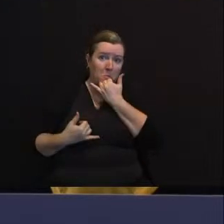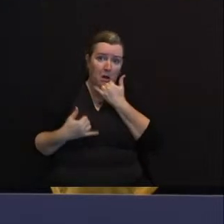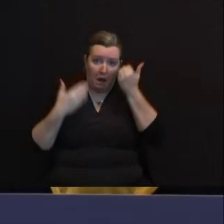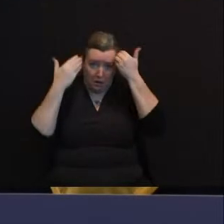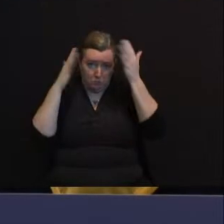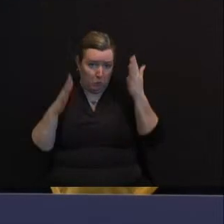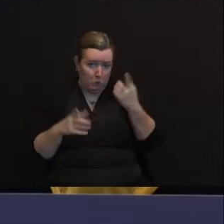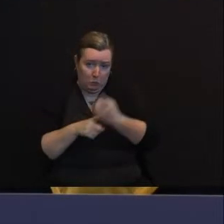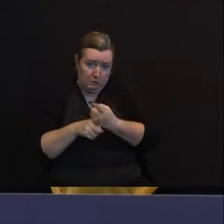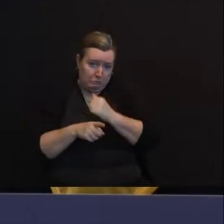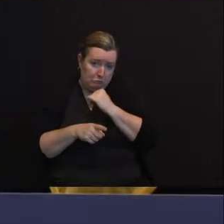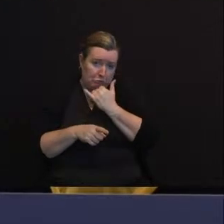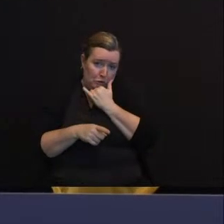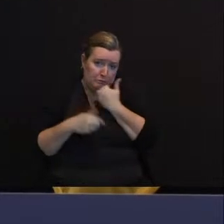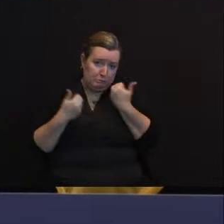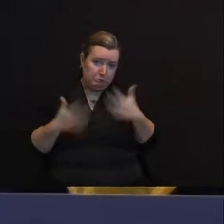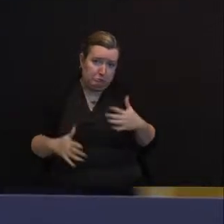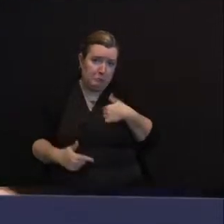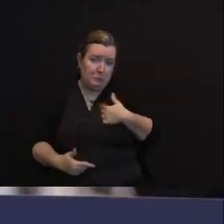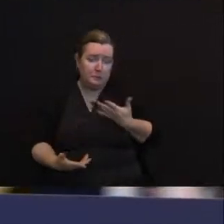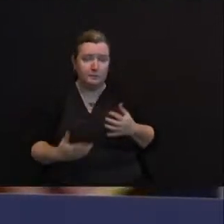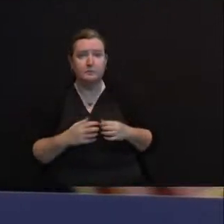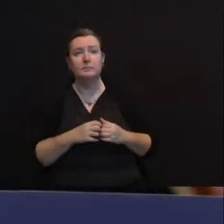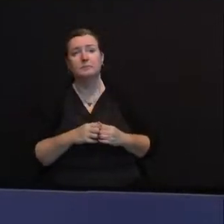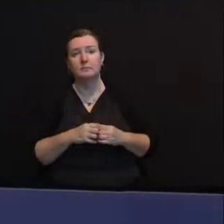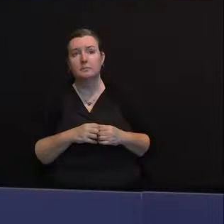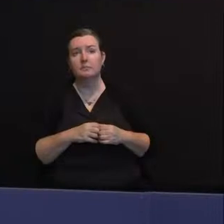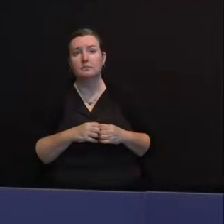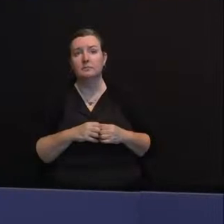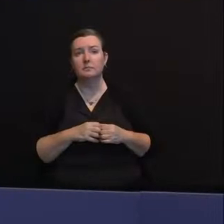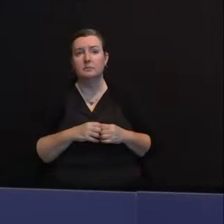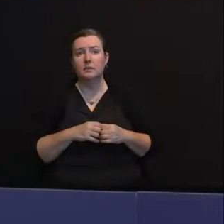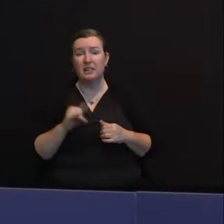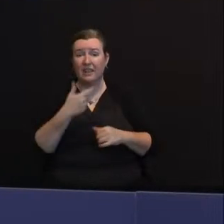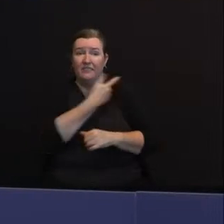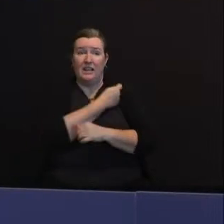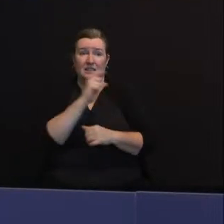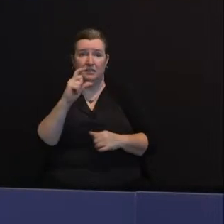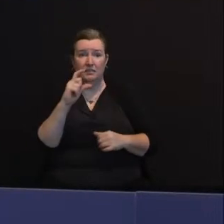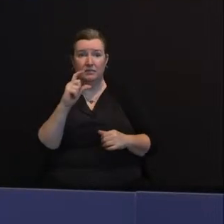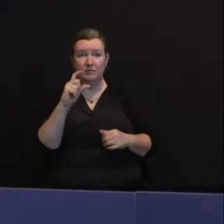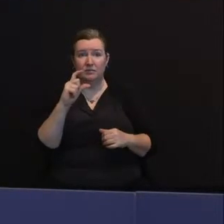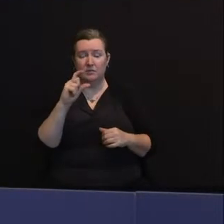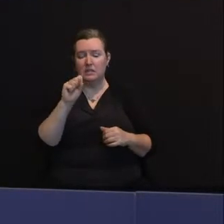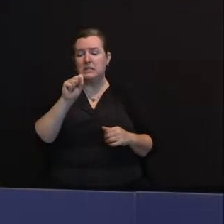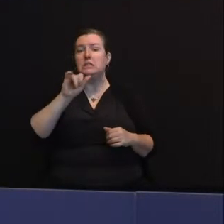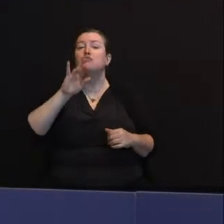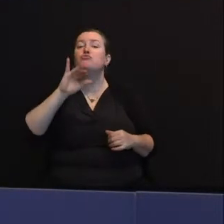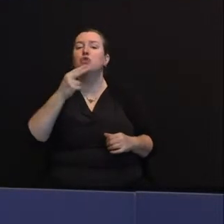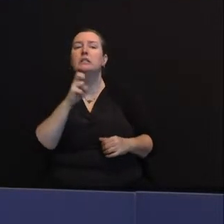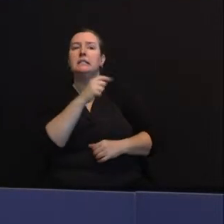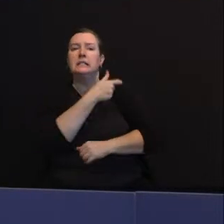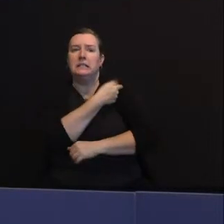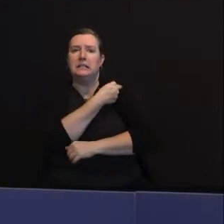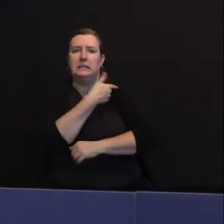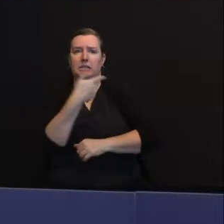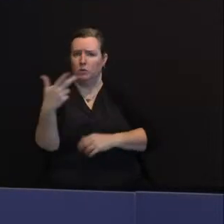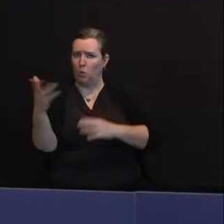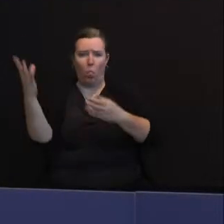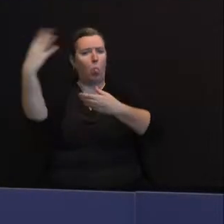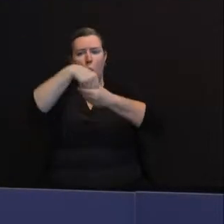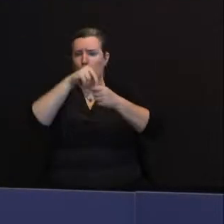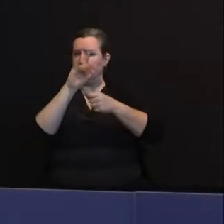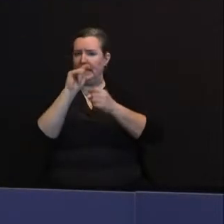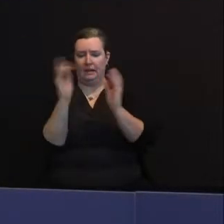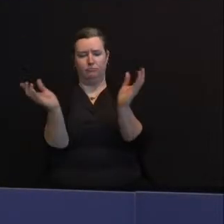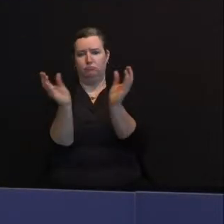fully, these are coming in as a package. The syringes will, the administration kits will include the syringes, and they will be released with